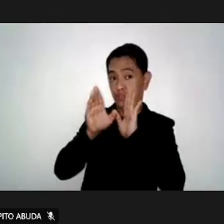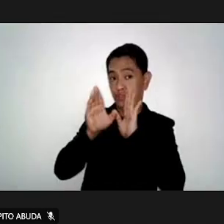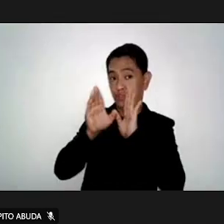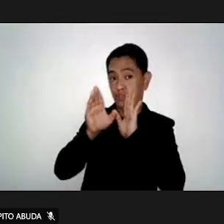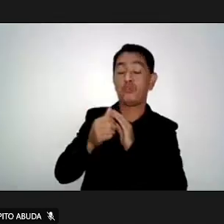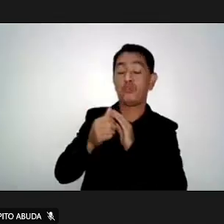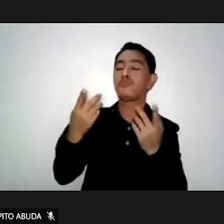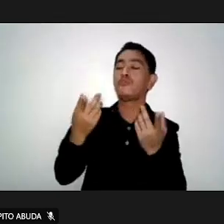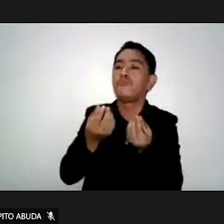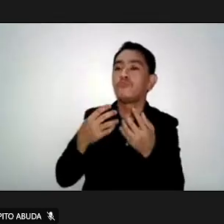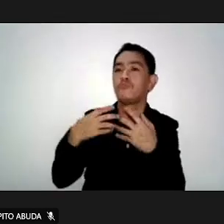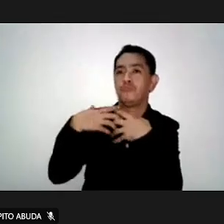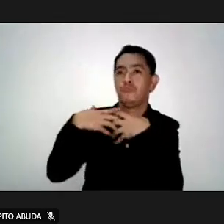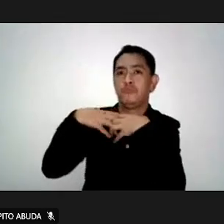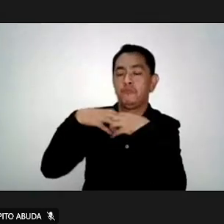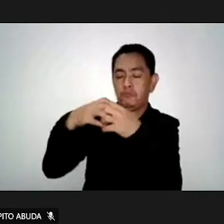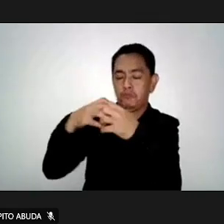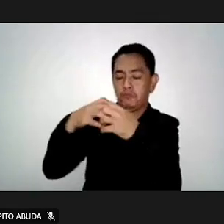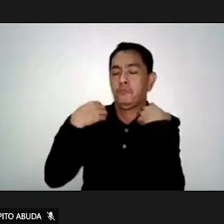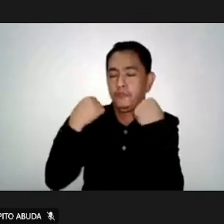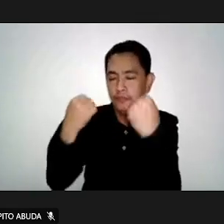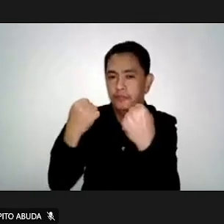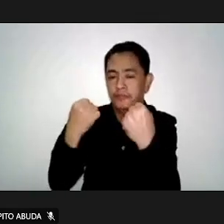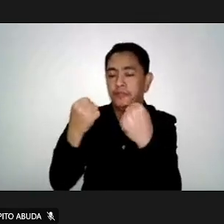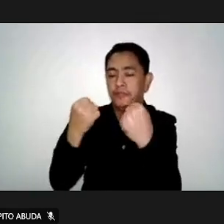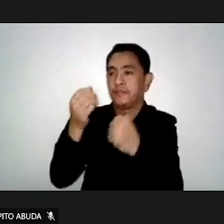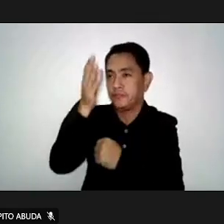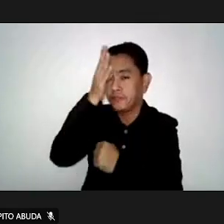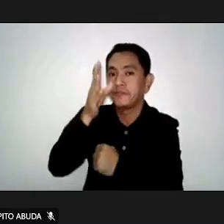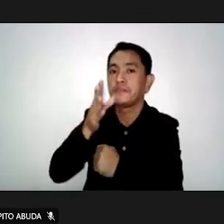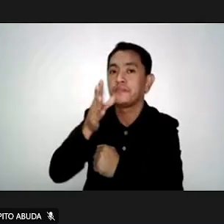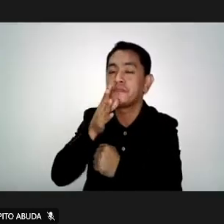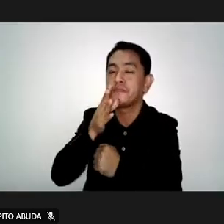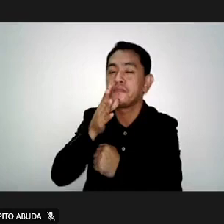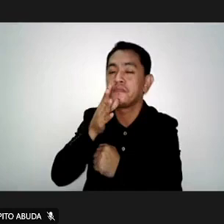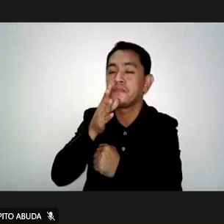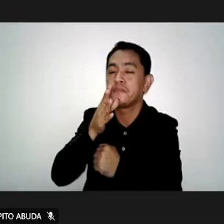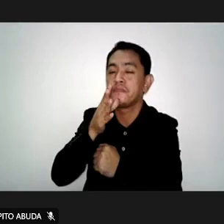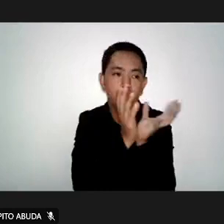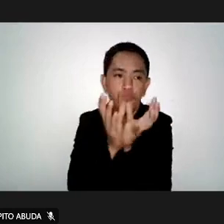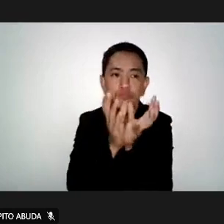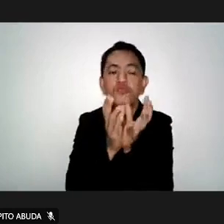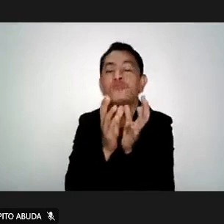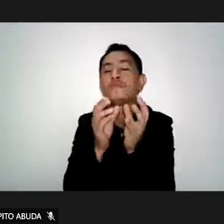automatically, especially if they don't have that background. So strengthening